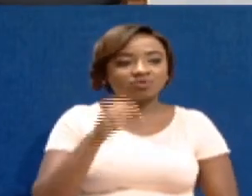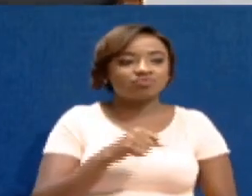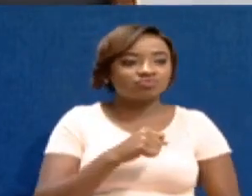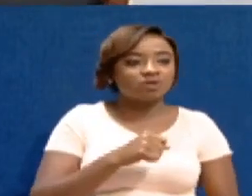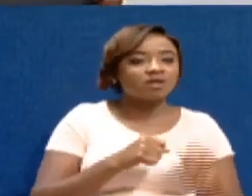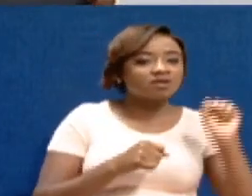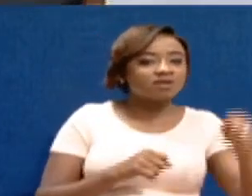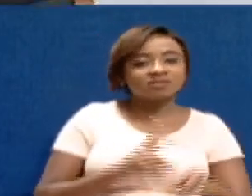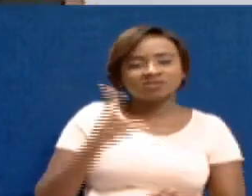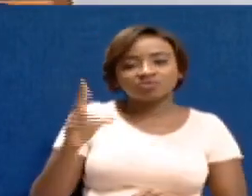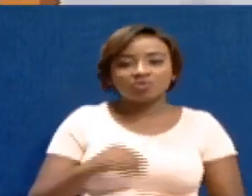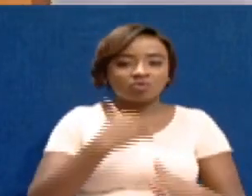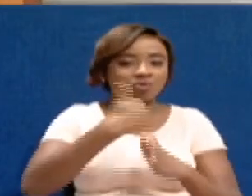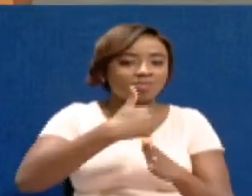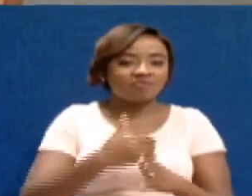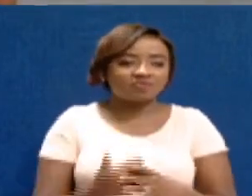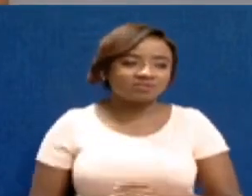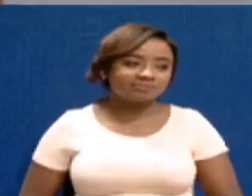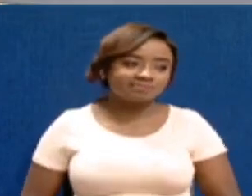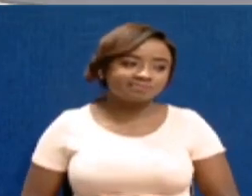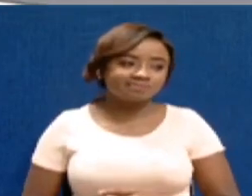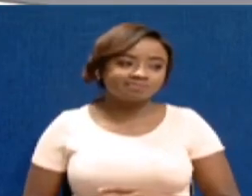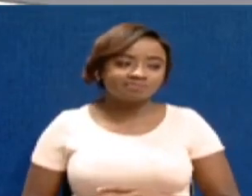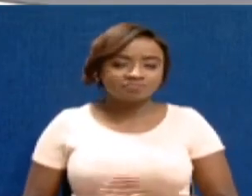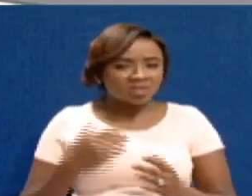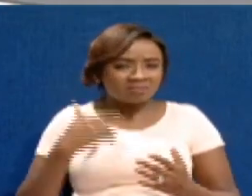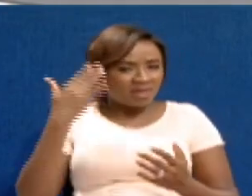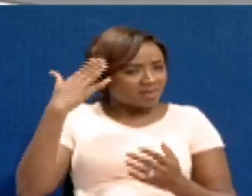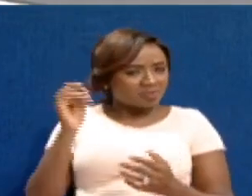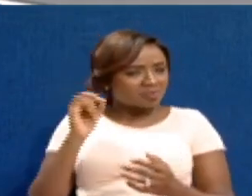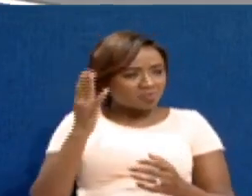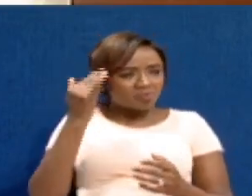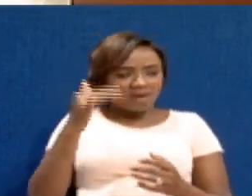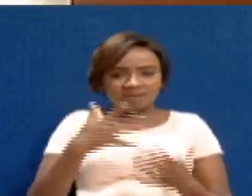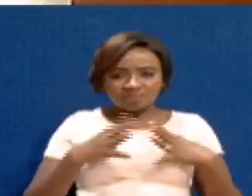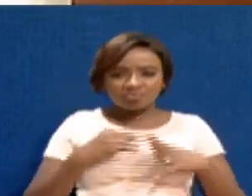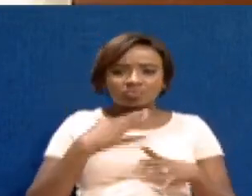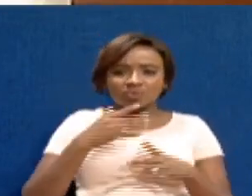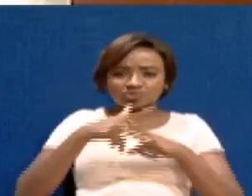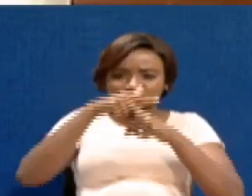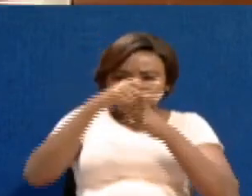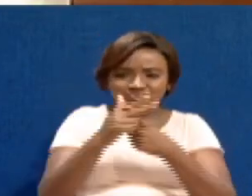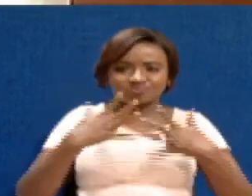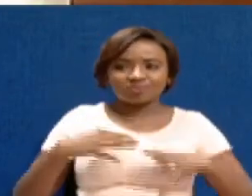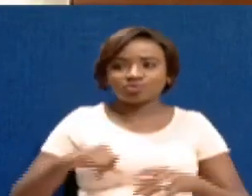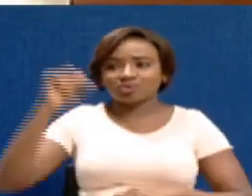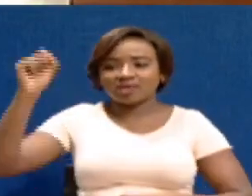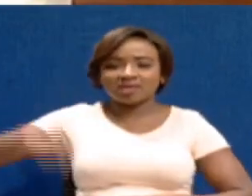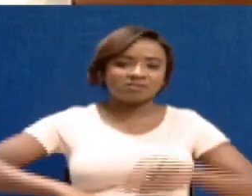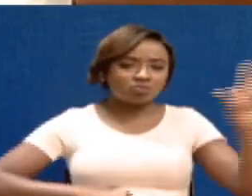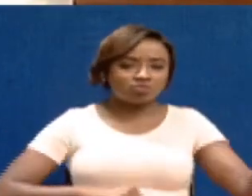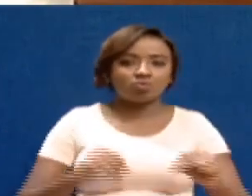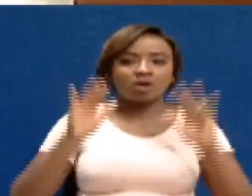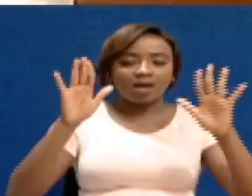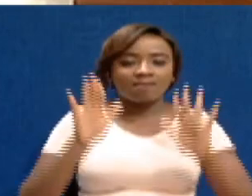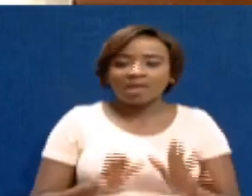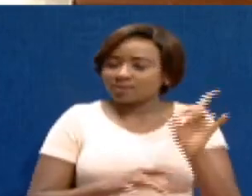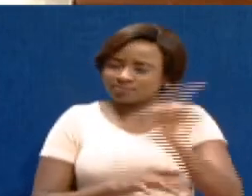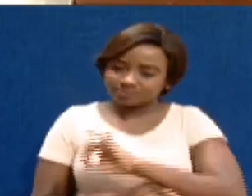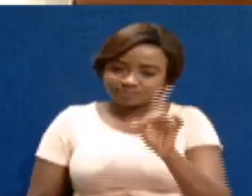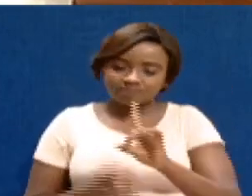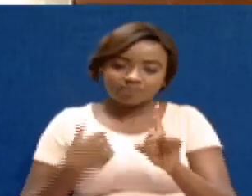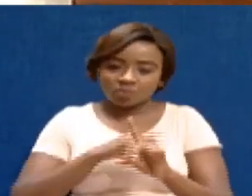signatures using chiefs, county commissioners, and so on. So all we are asking, because you brought the constitutional amendments very late, allow us to